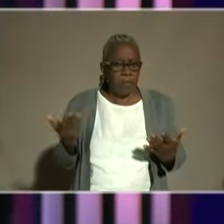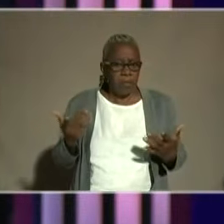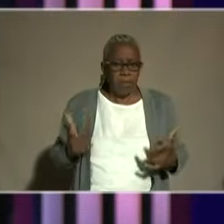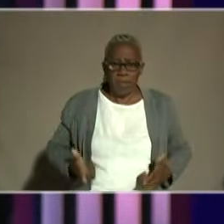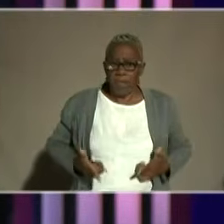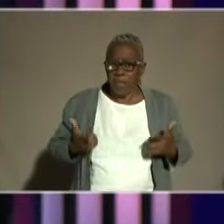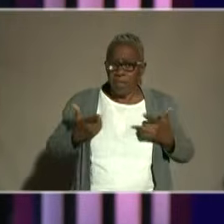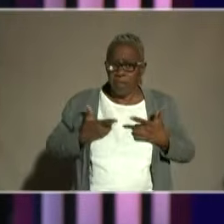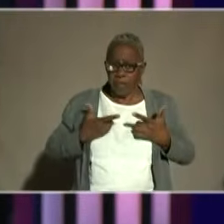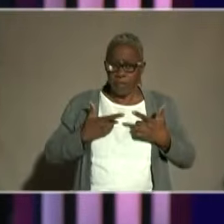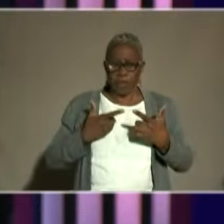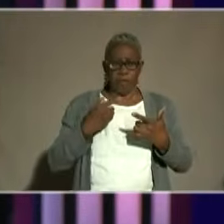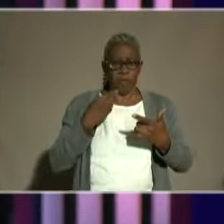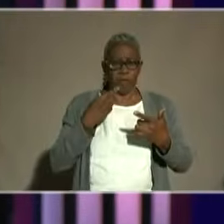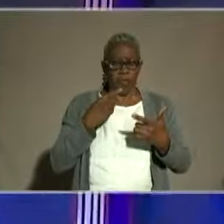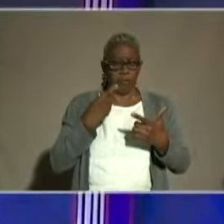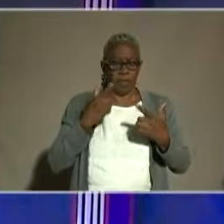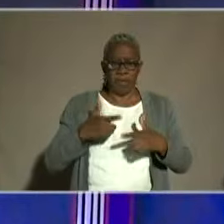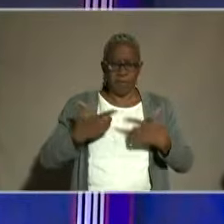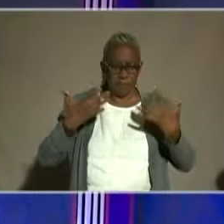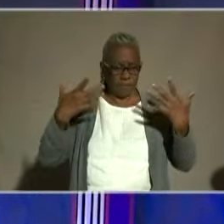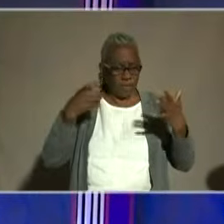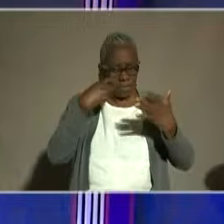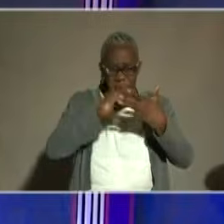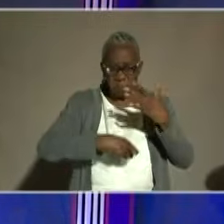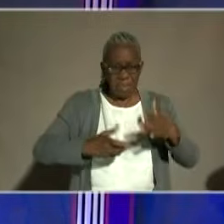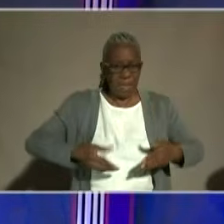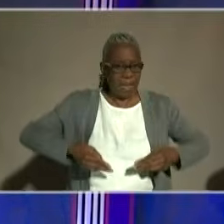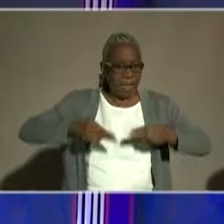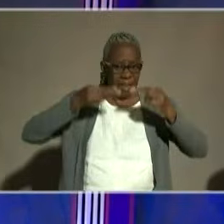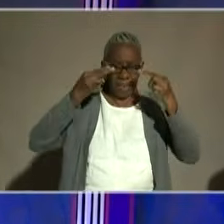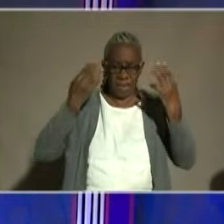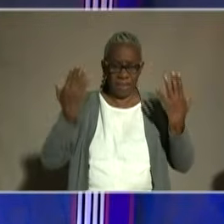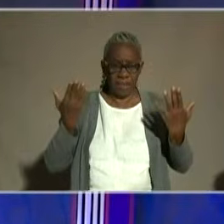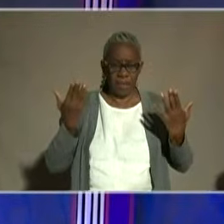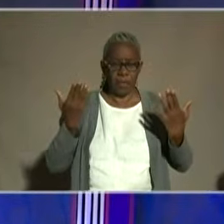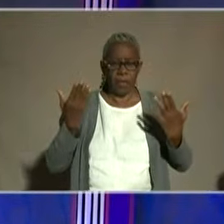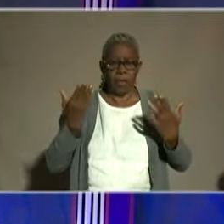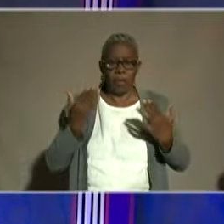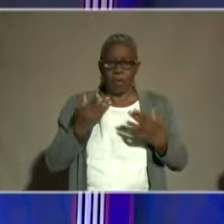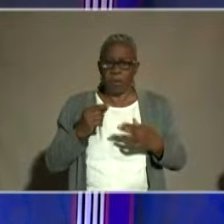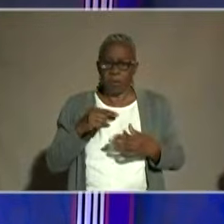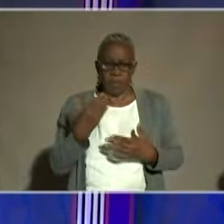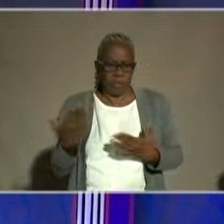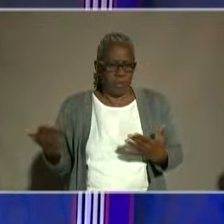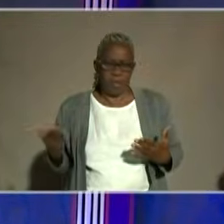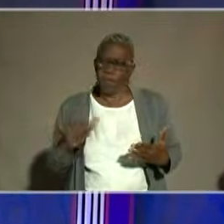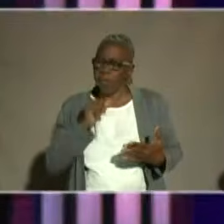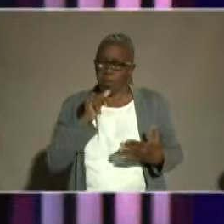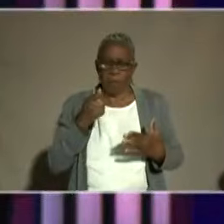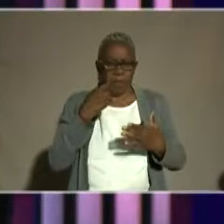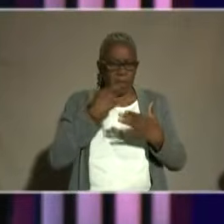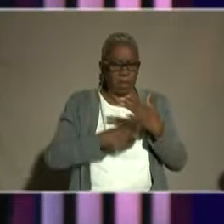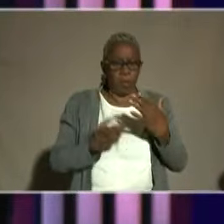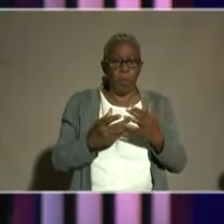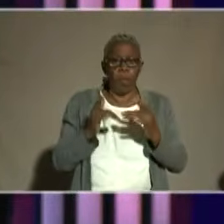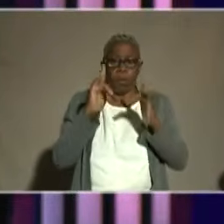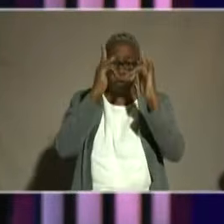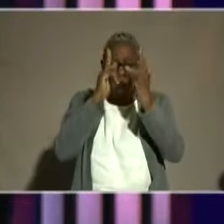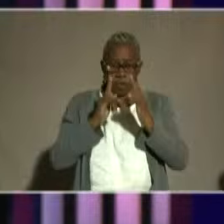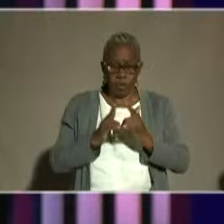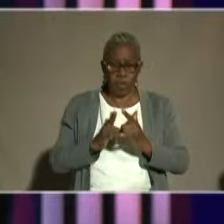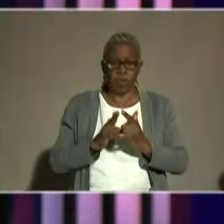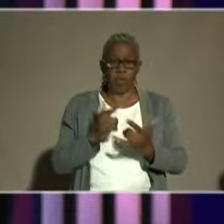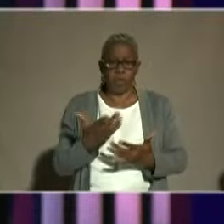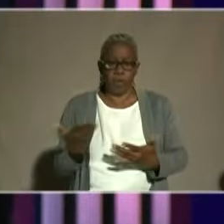agree. The system we have already caters for items which should not be taxed. And we're simply saying we want to adjust those items to